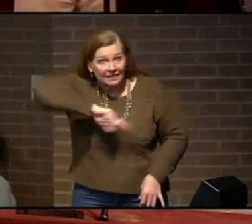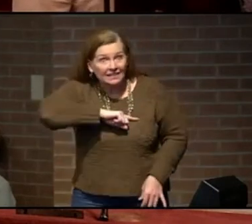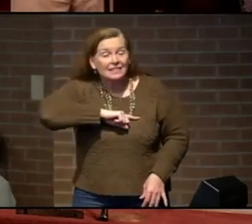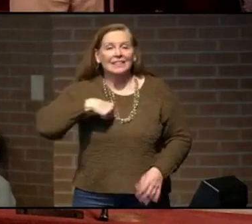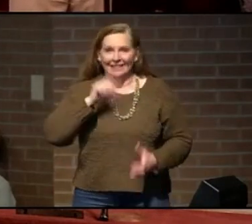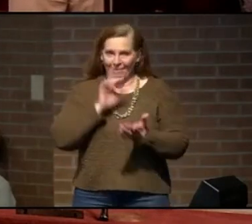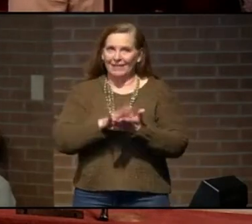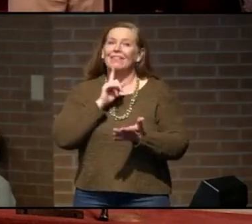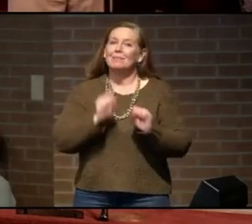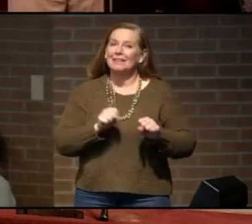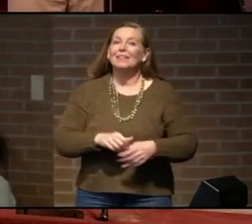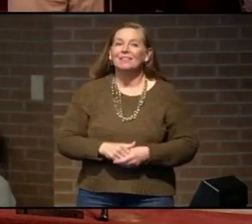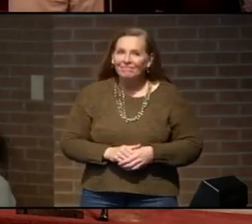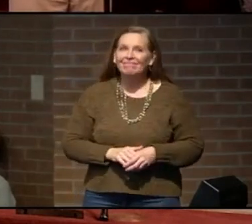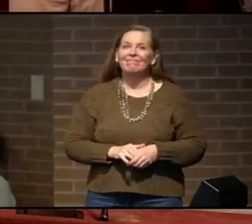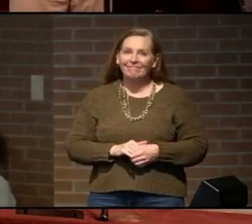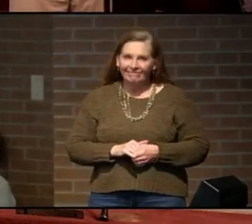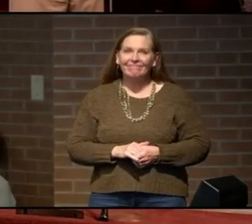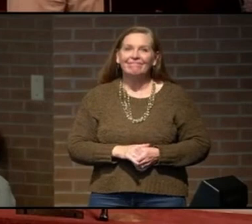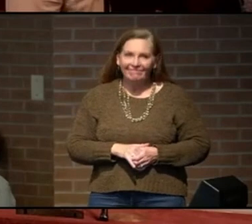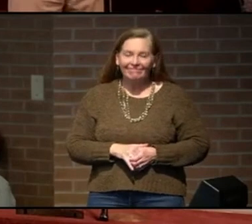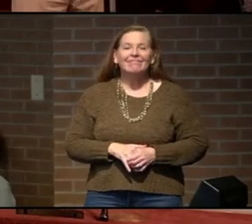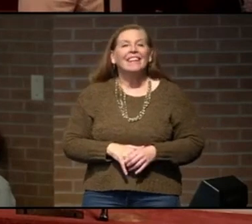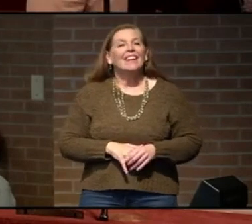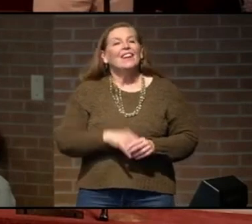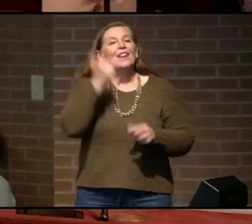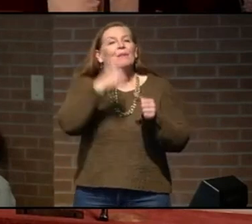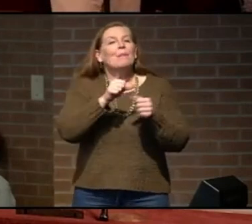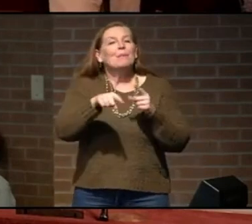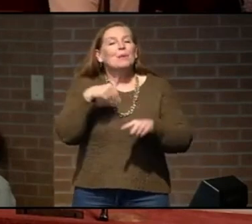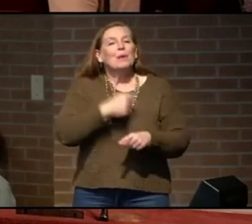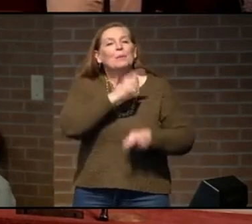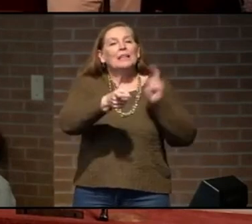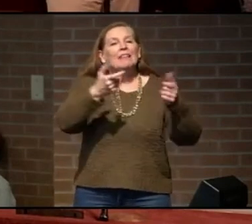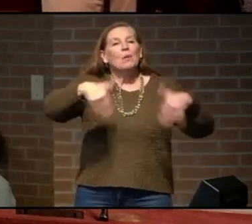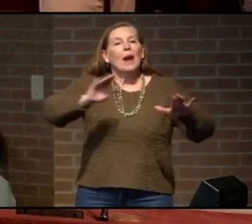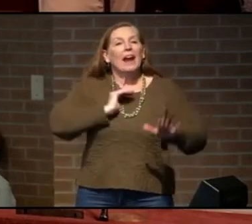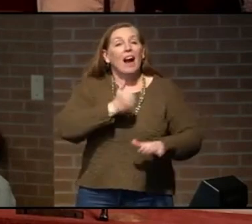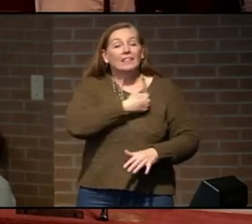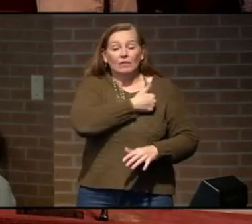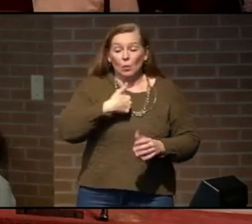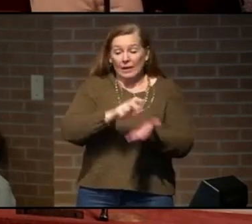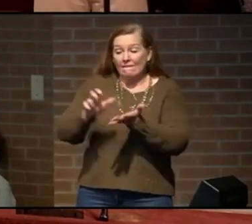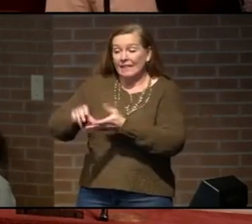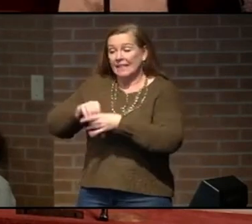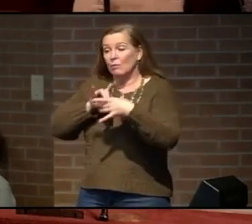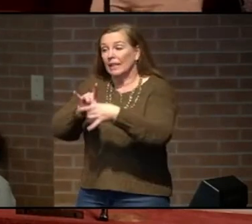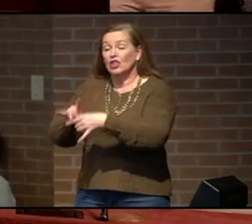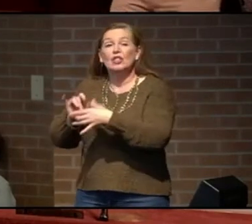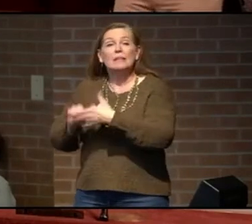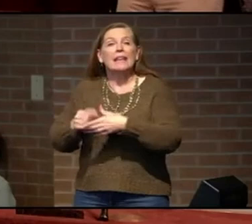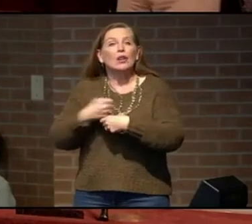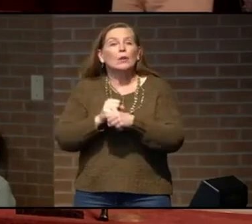it's possible. Because remember, when we give ourselves away, we invest in relationships that create vibrant and